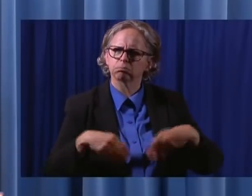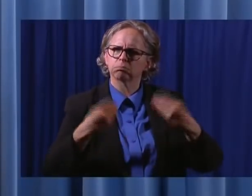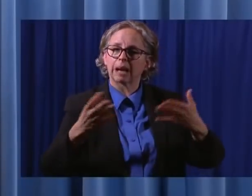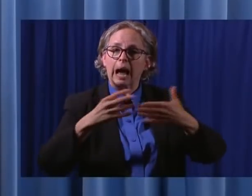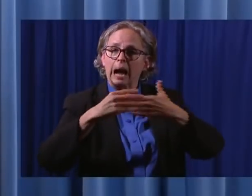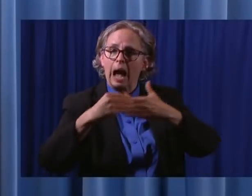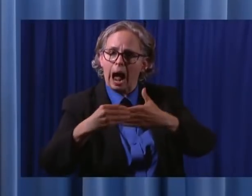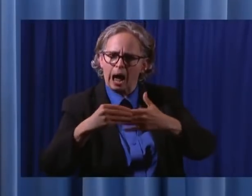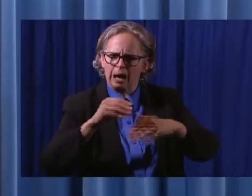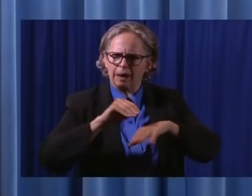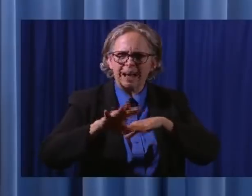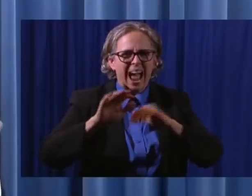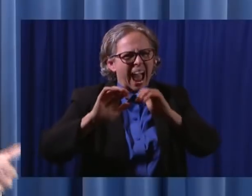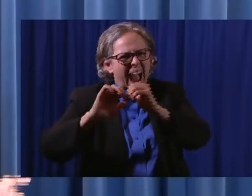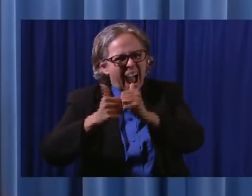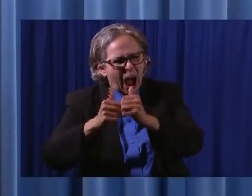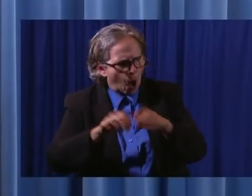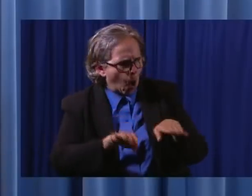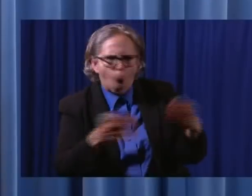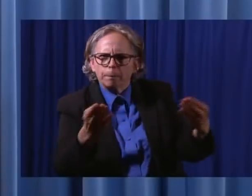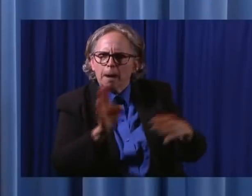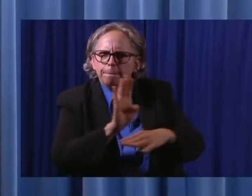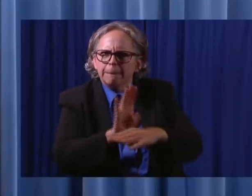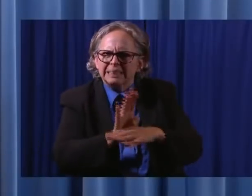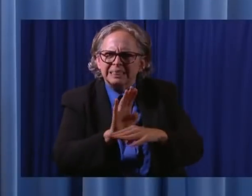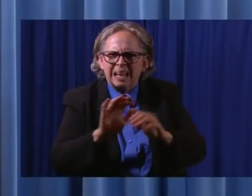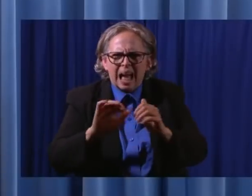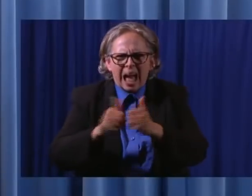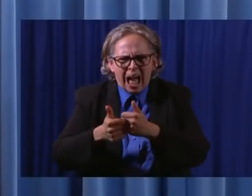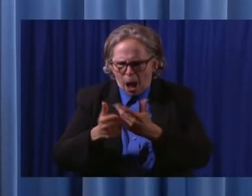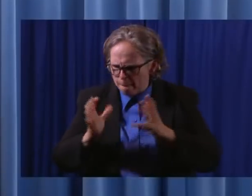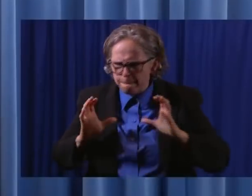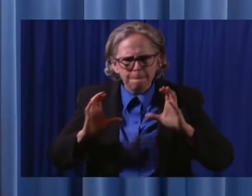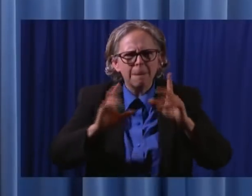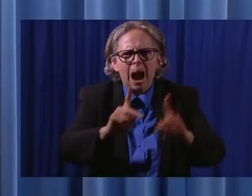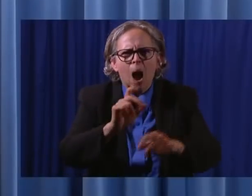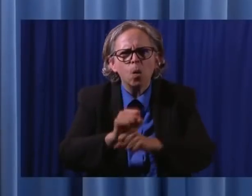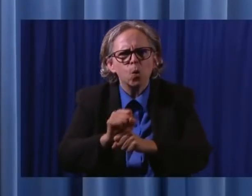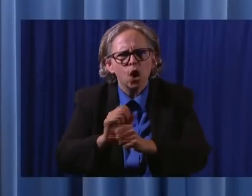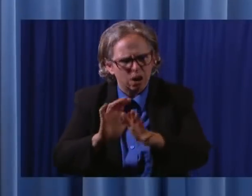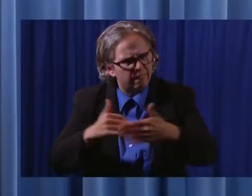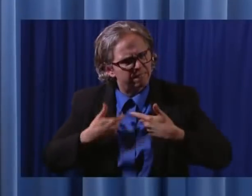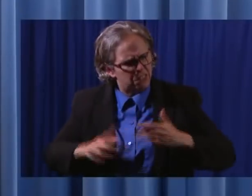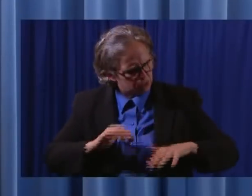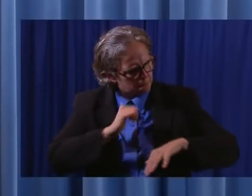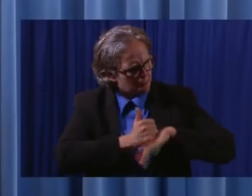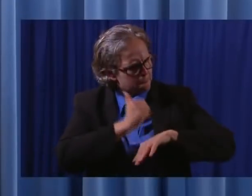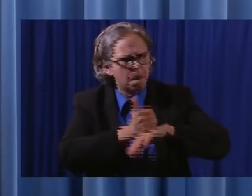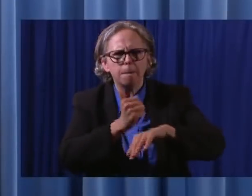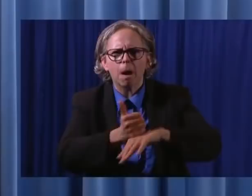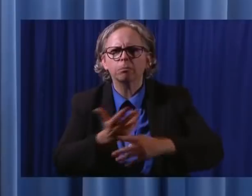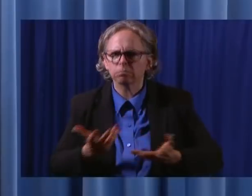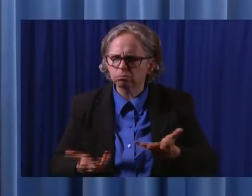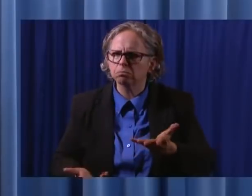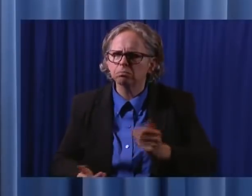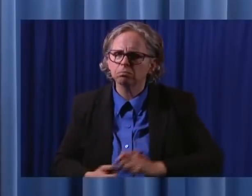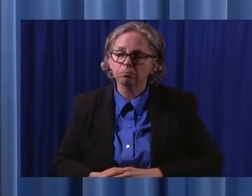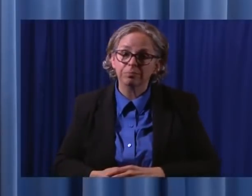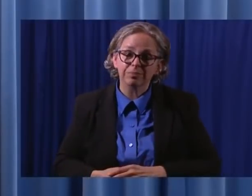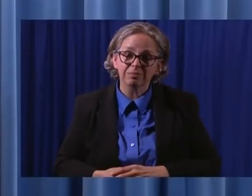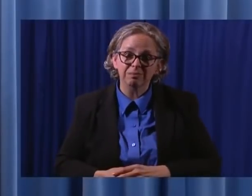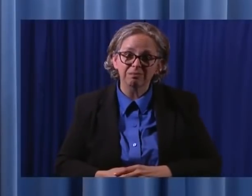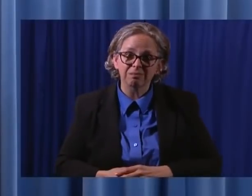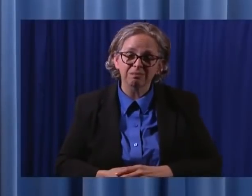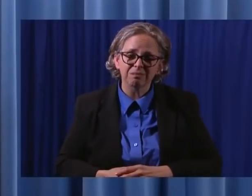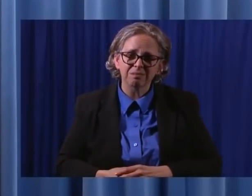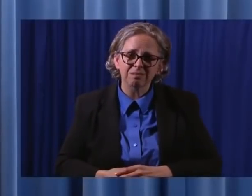in how to open their business, how to open their profession. But as many people told me, there's a lot of huge consequences of not